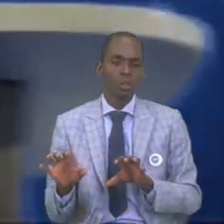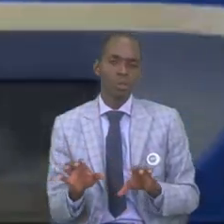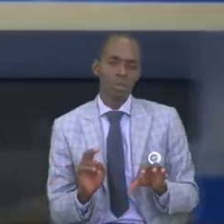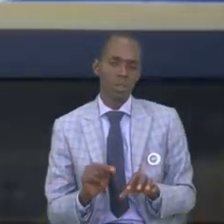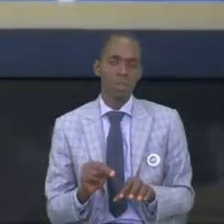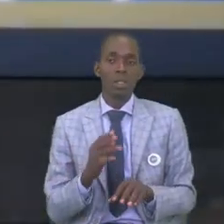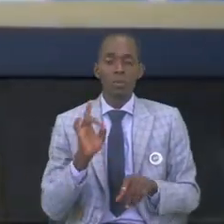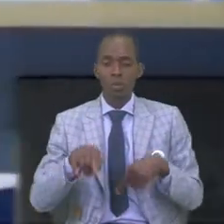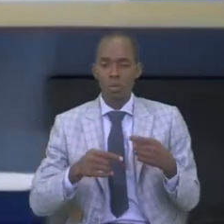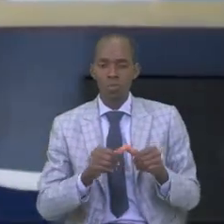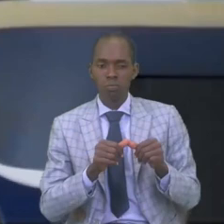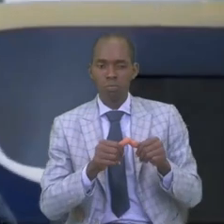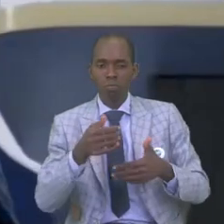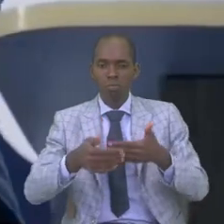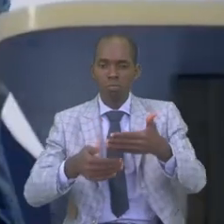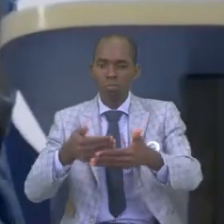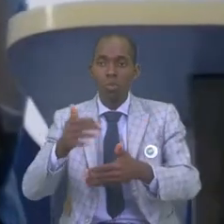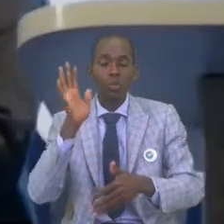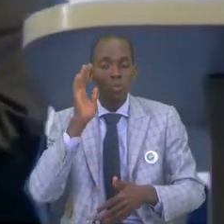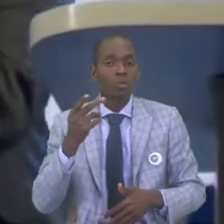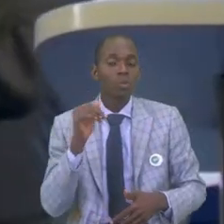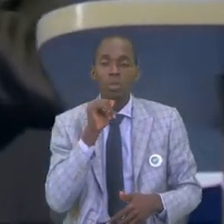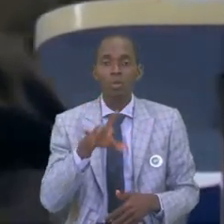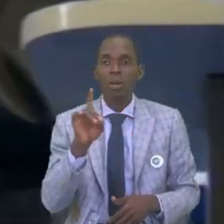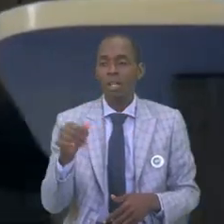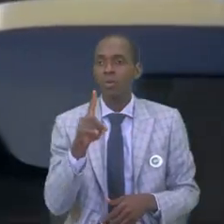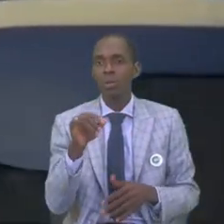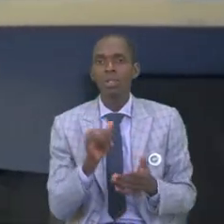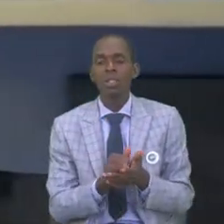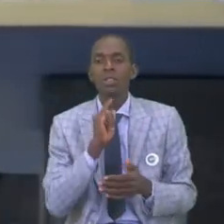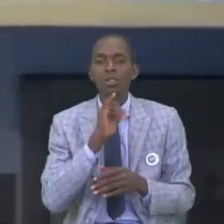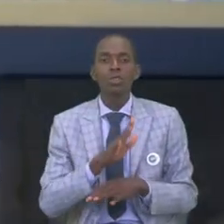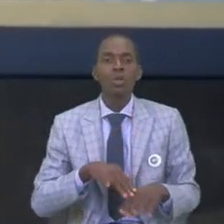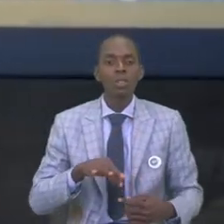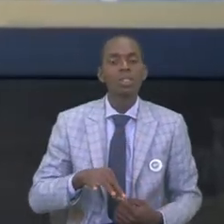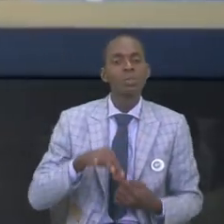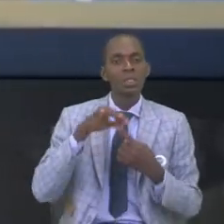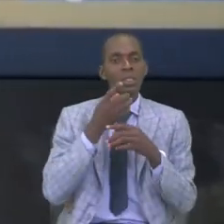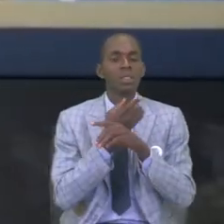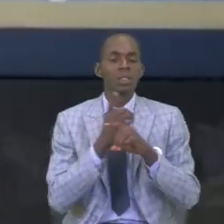find anybody that is a special deliverance minister. Christ